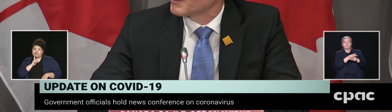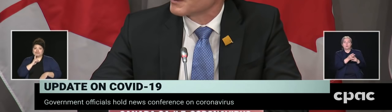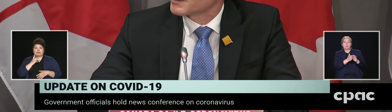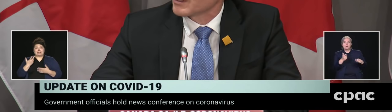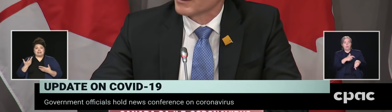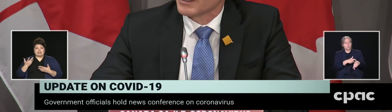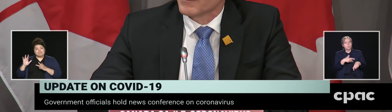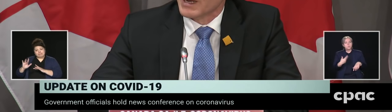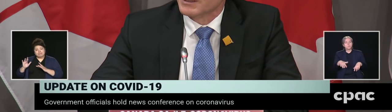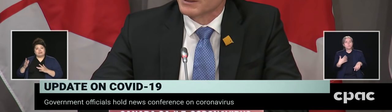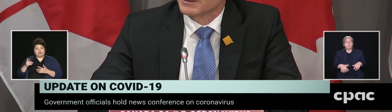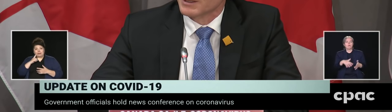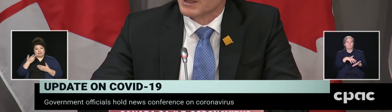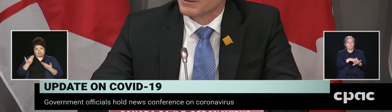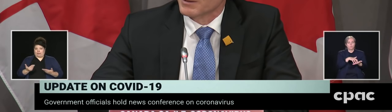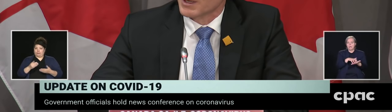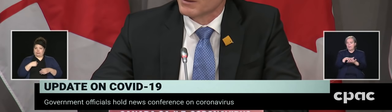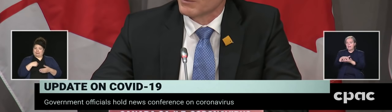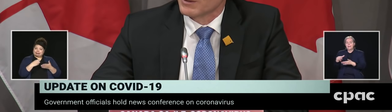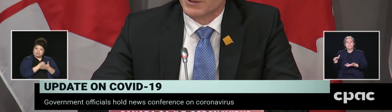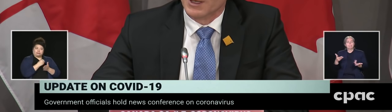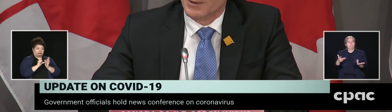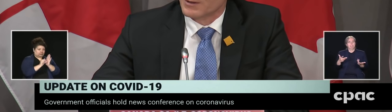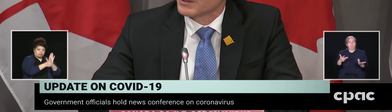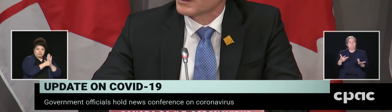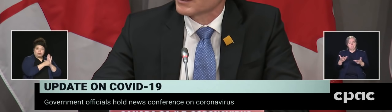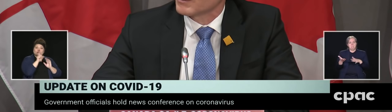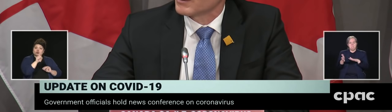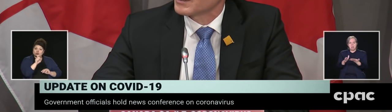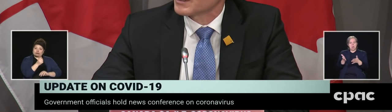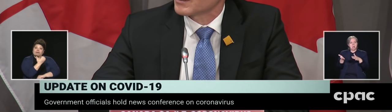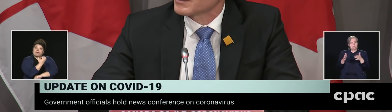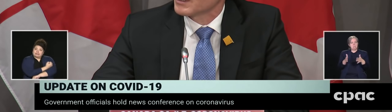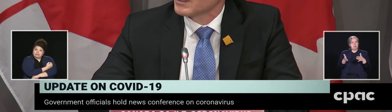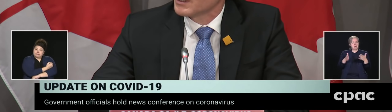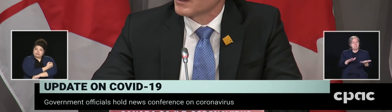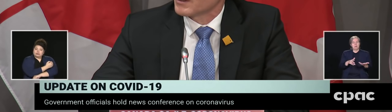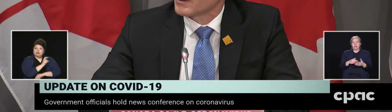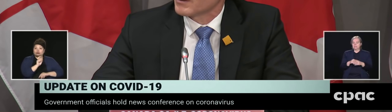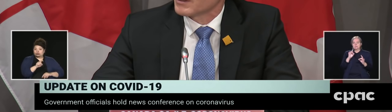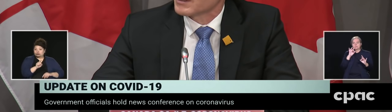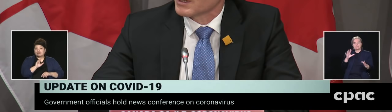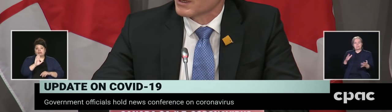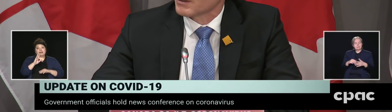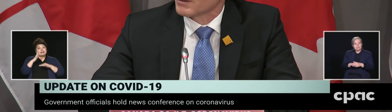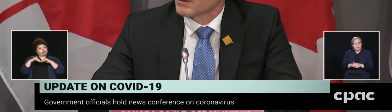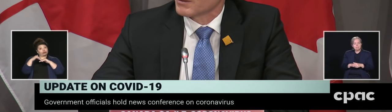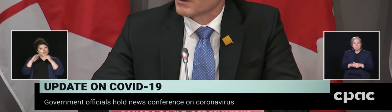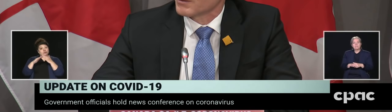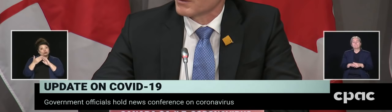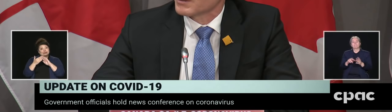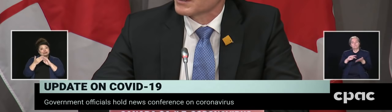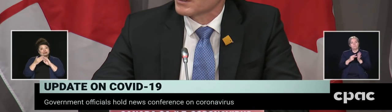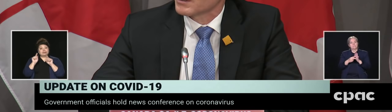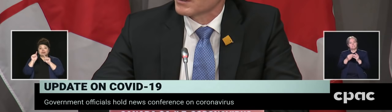and the importance generally of vaccines. And when you talk about Indigenous communities, there is